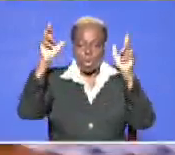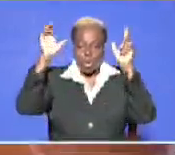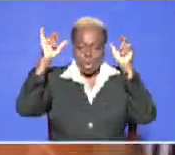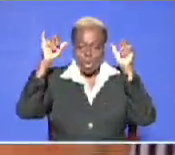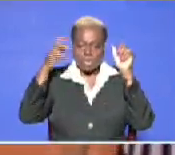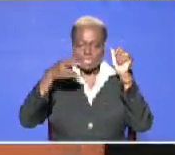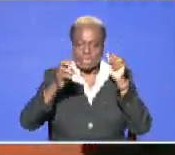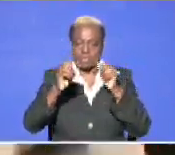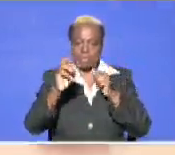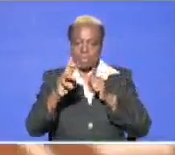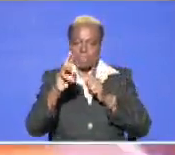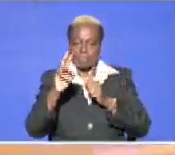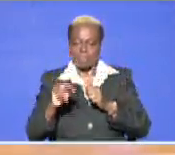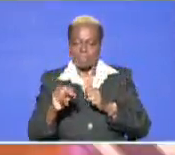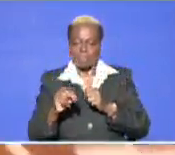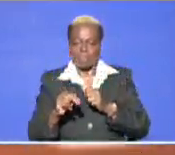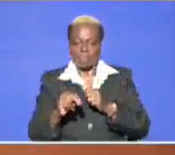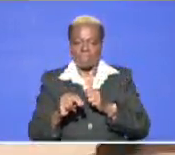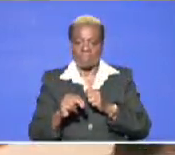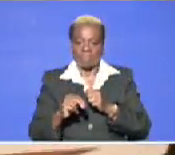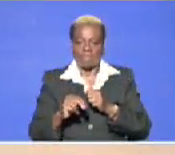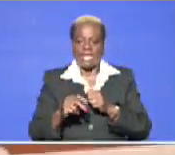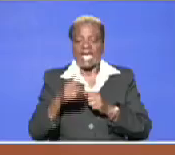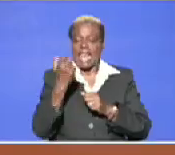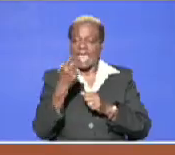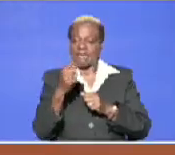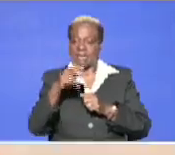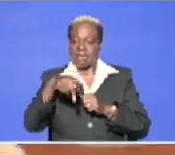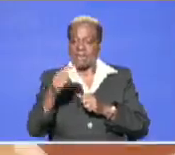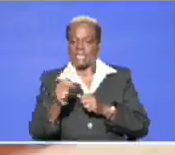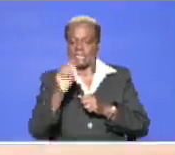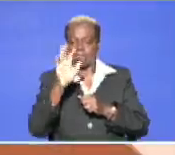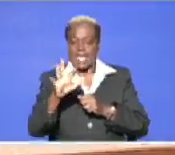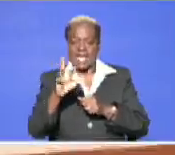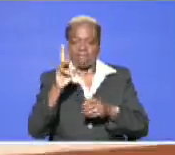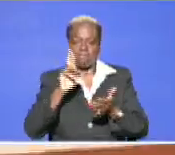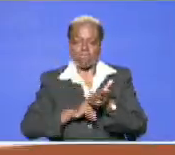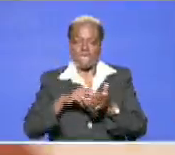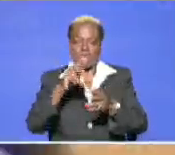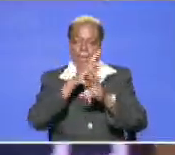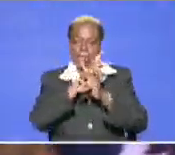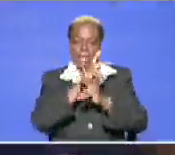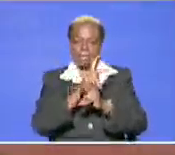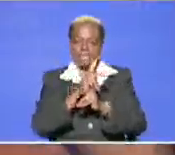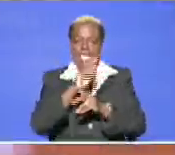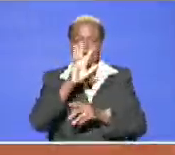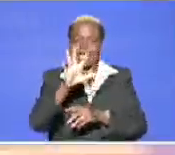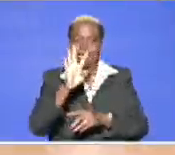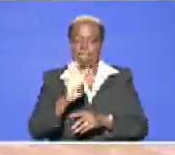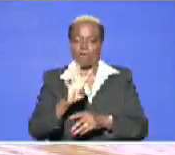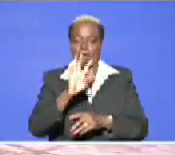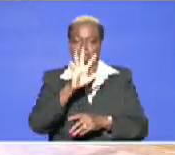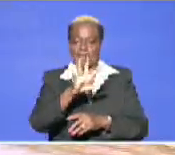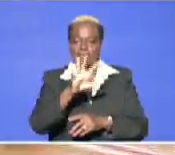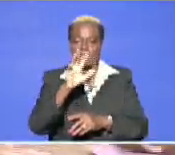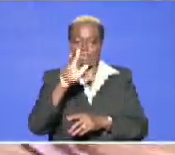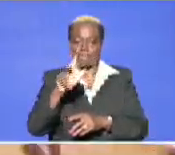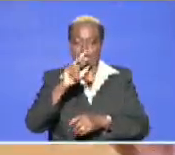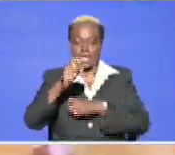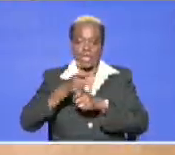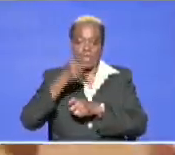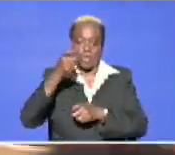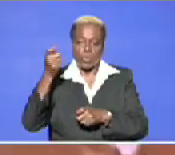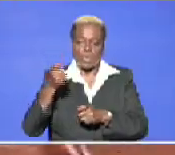Antonio Roadrunners. The guard would finish the game with 11 points and 5 rebounds in the 84-53 win to help the number 22 team